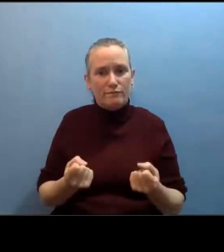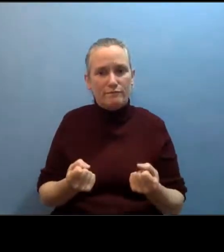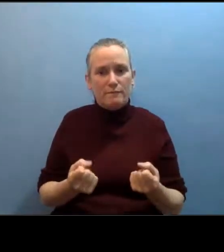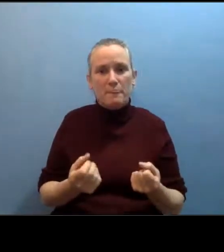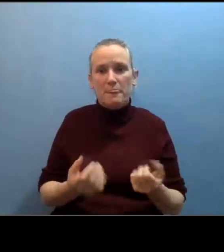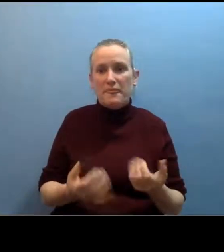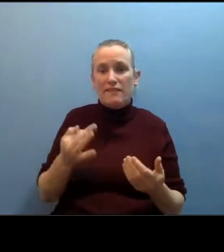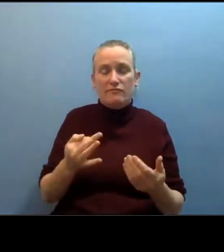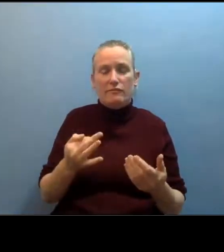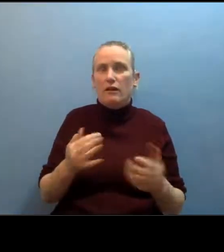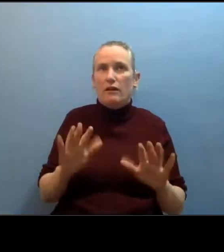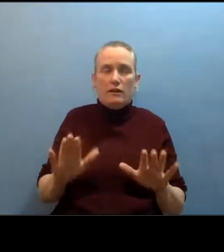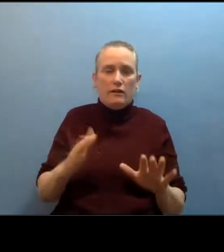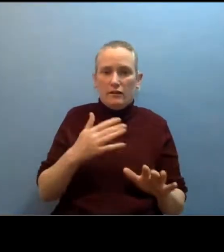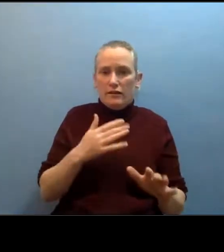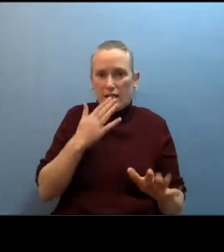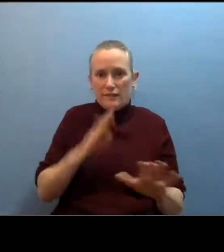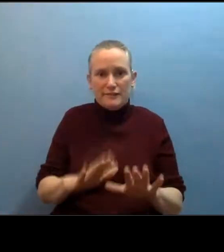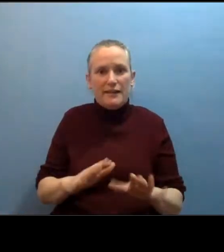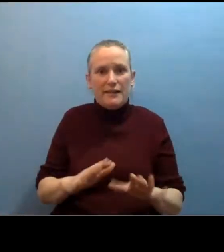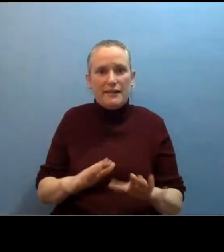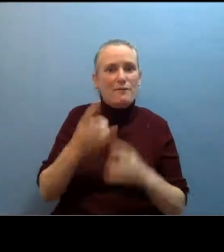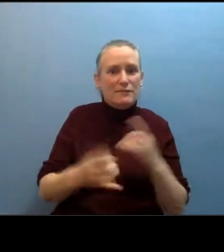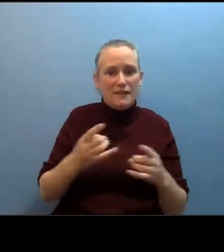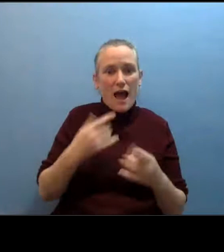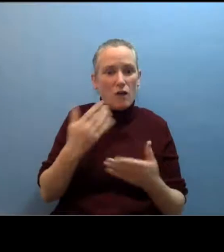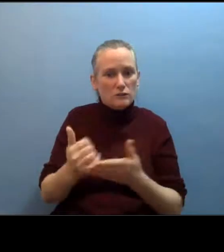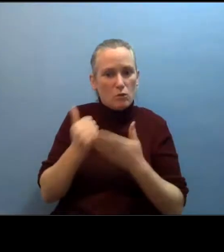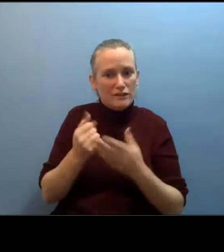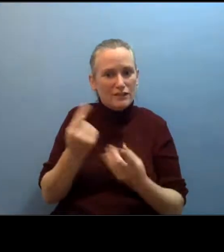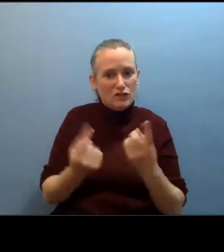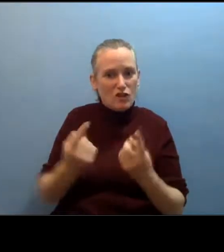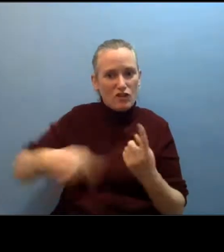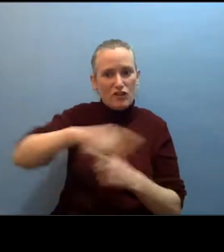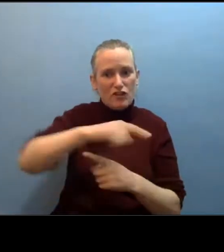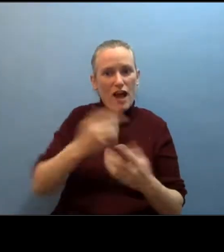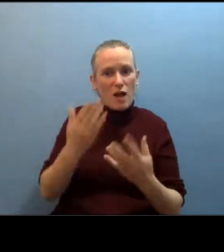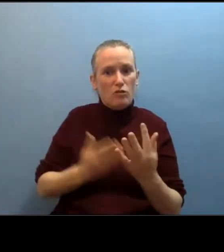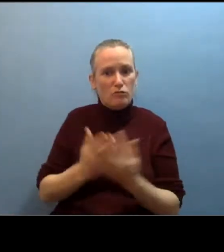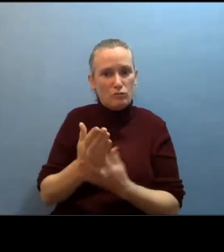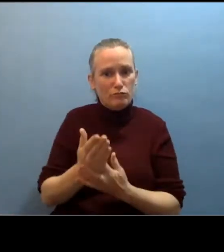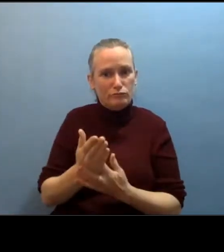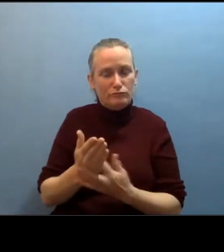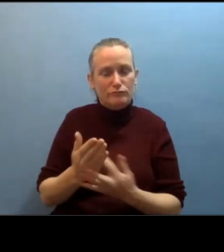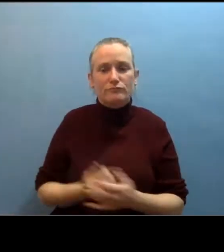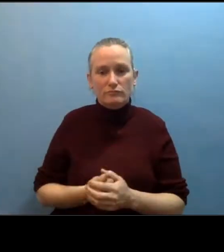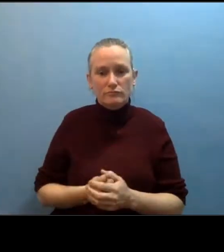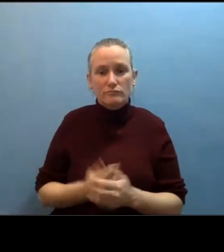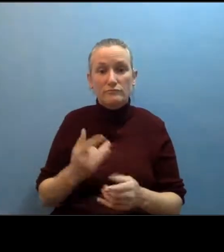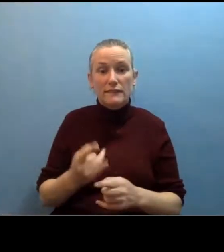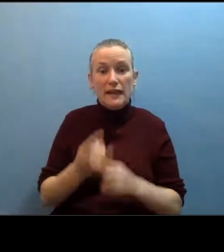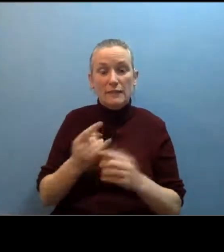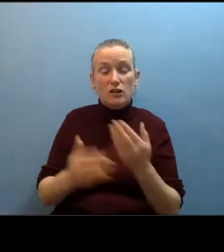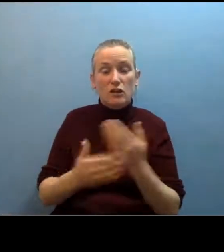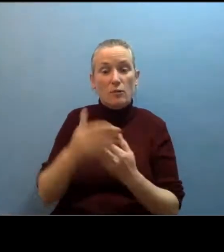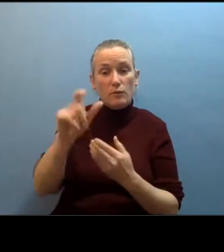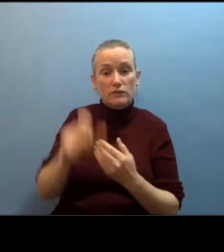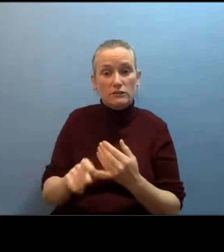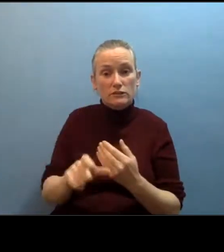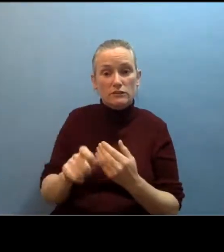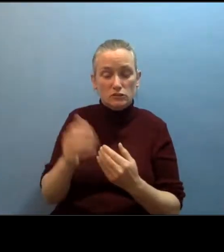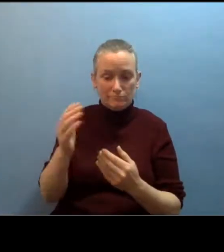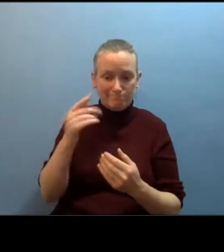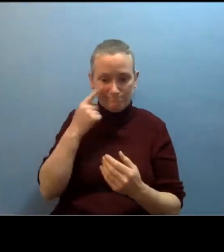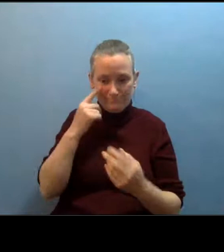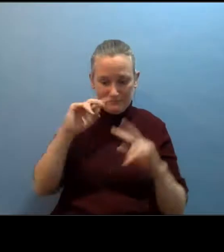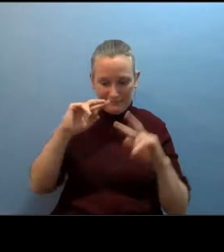anything, God forbid, does happen, how will we support each other? How will we get through it? And helping a young person to recognize the strengths that they have